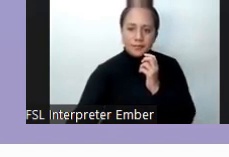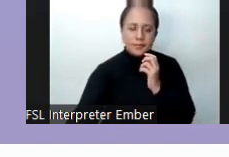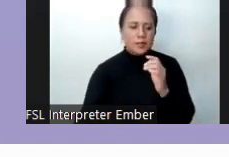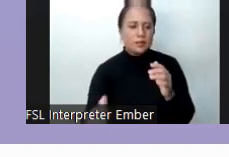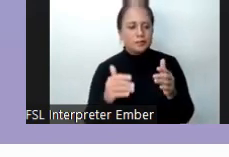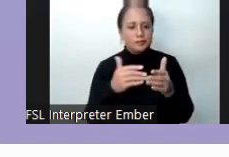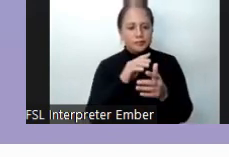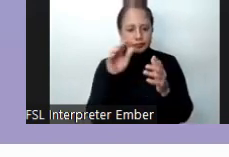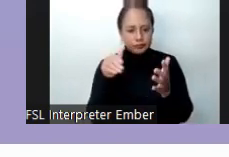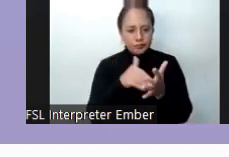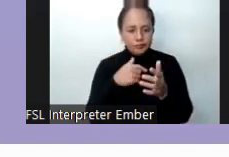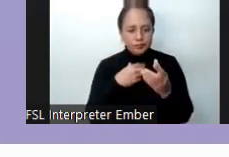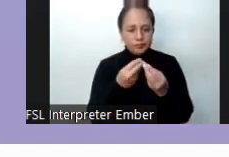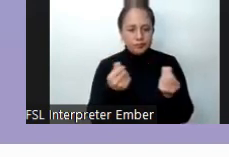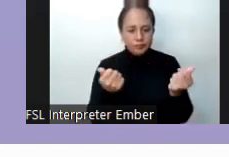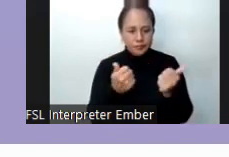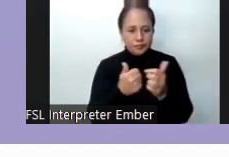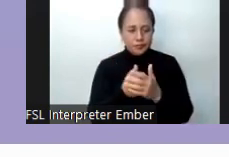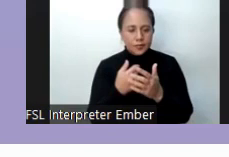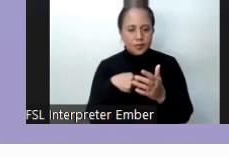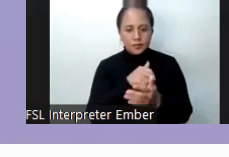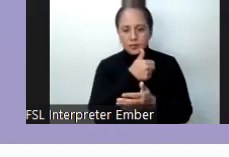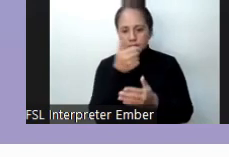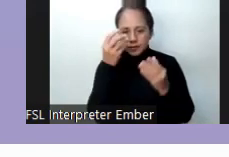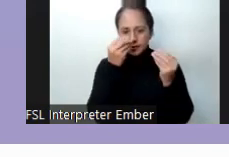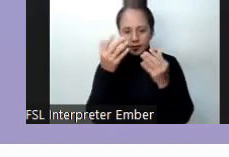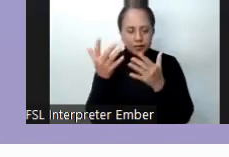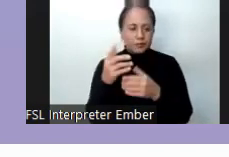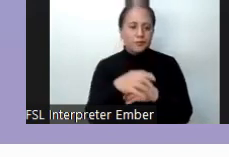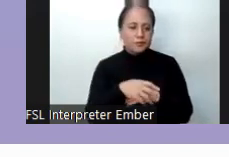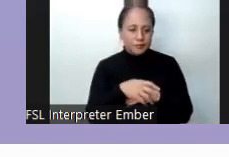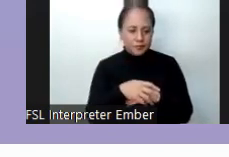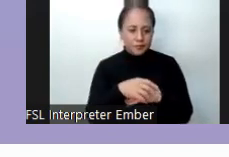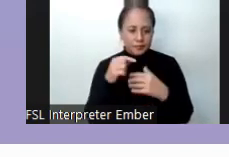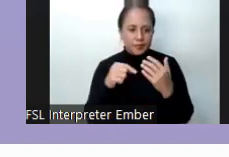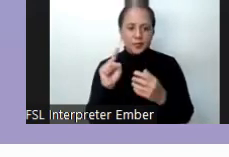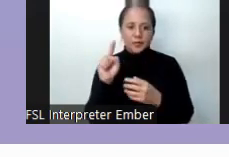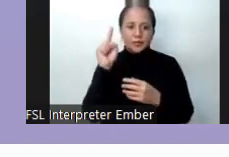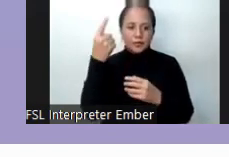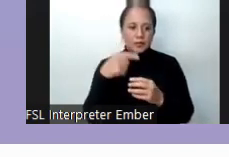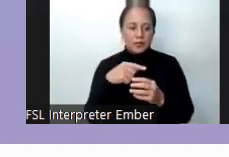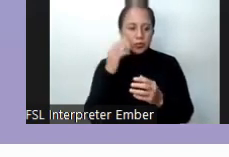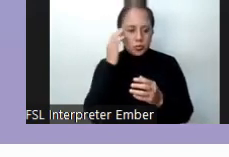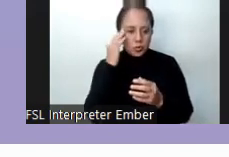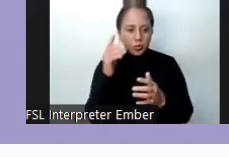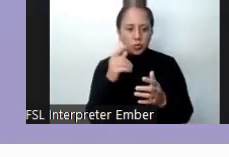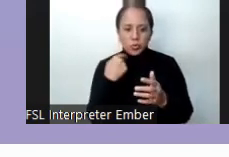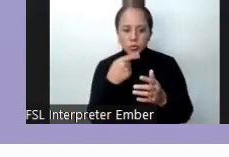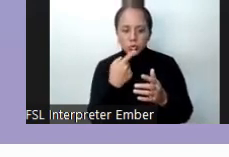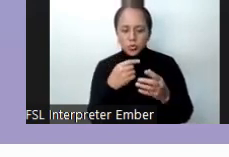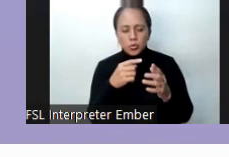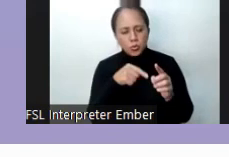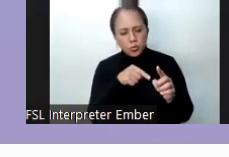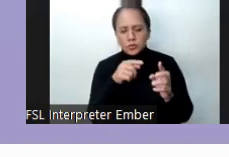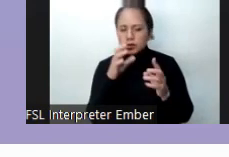around the premise of assessing the trustworthiness of online information by the following. First is determine who is behind the